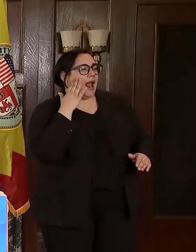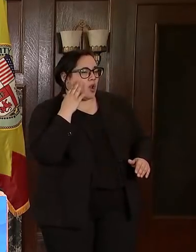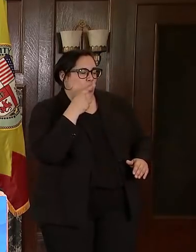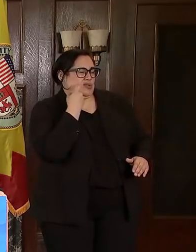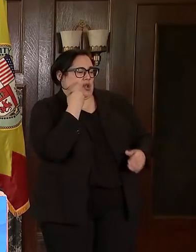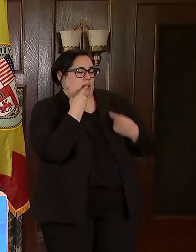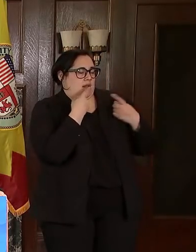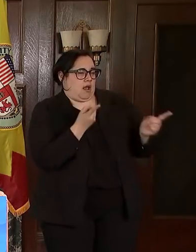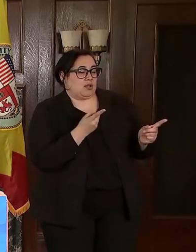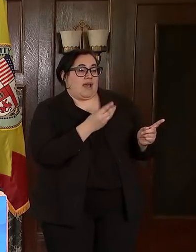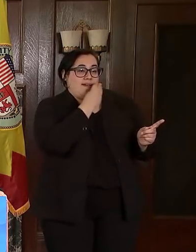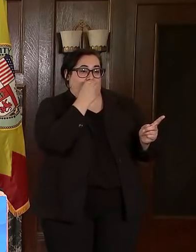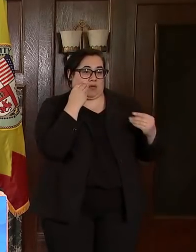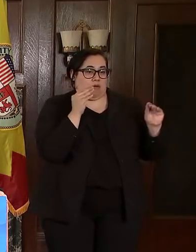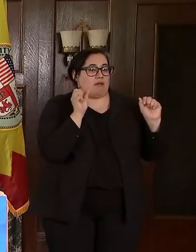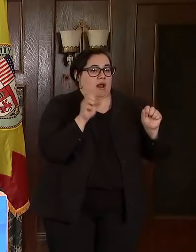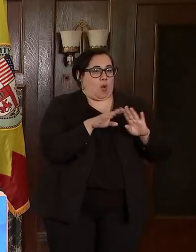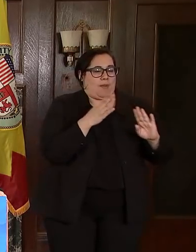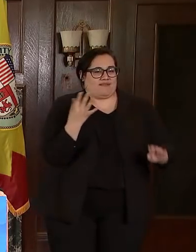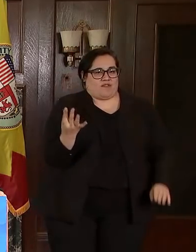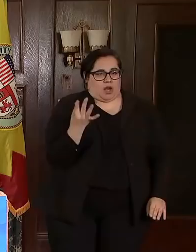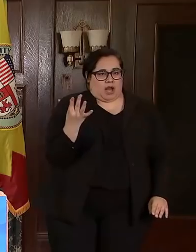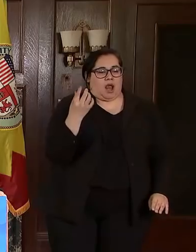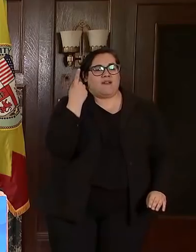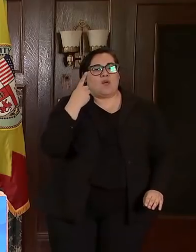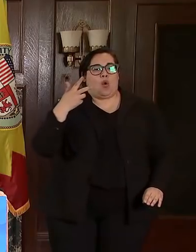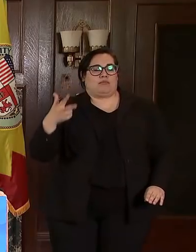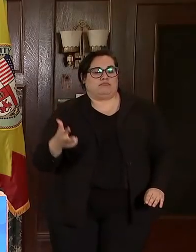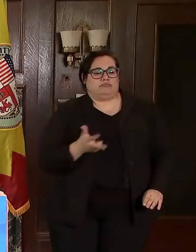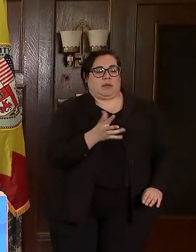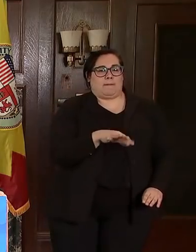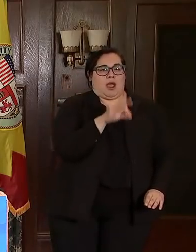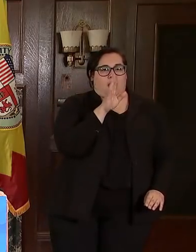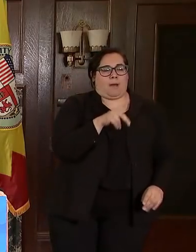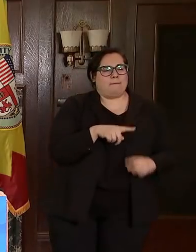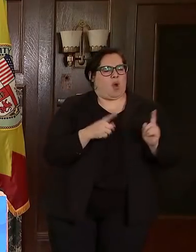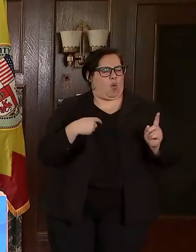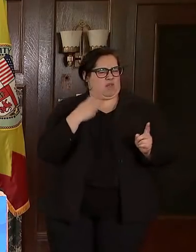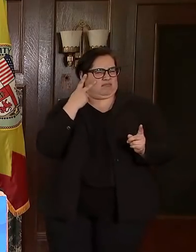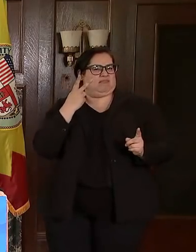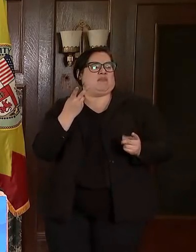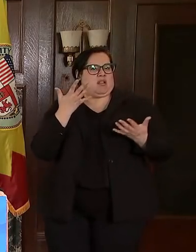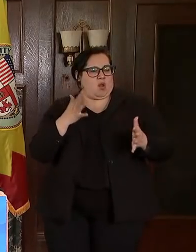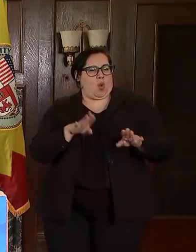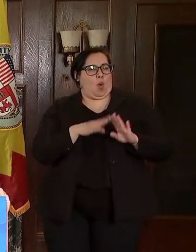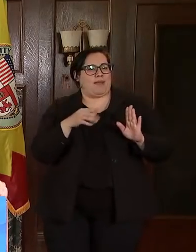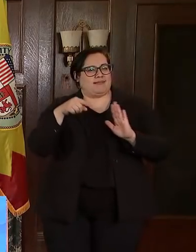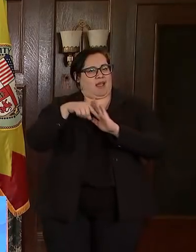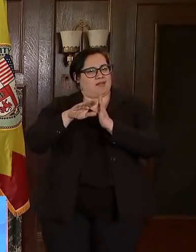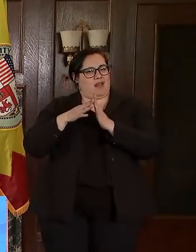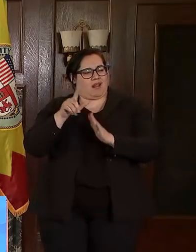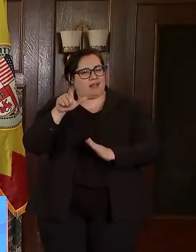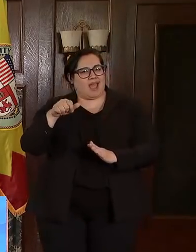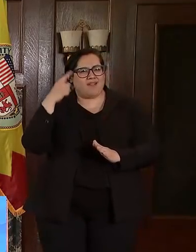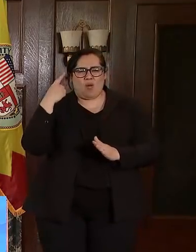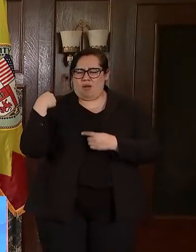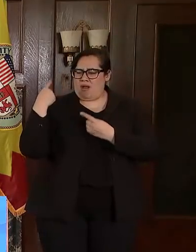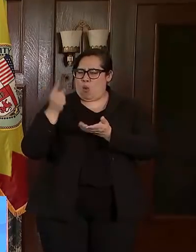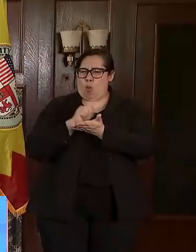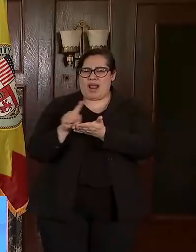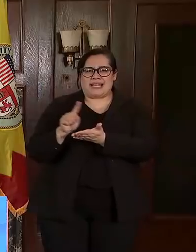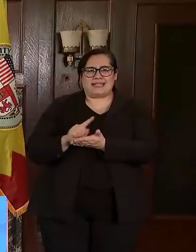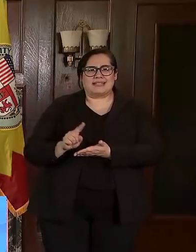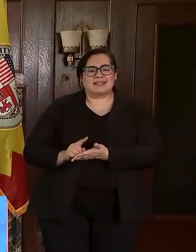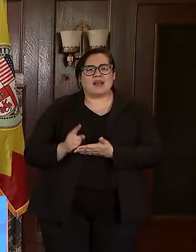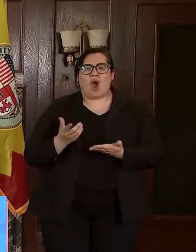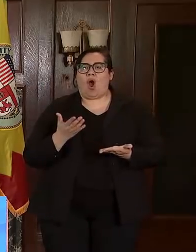that florists will be able to open Friday for curbside pickup, but we've witnessed them open in downtown LA for weeks,